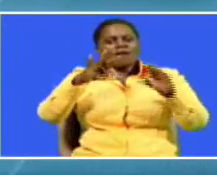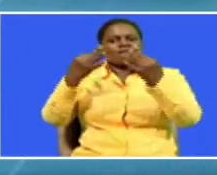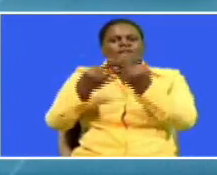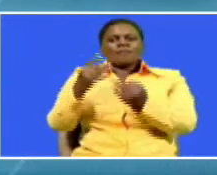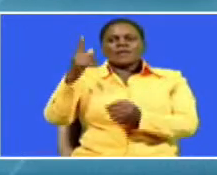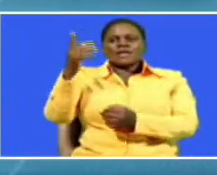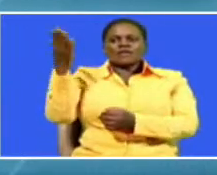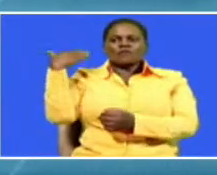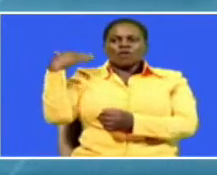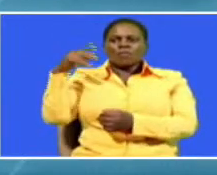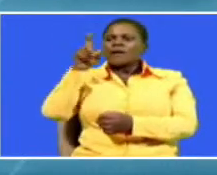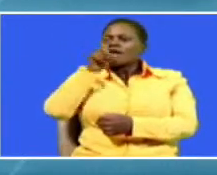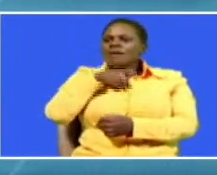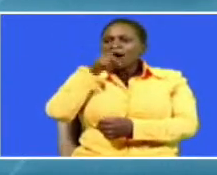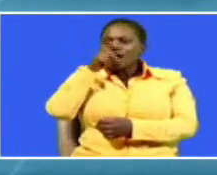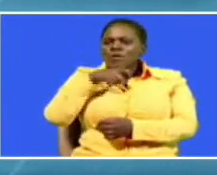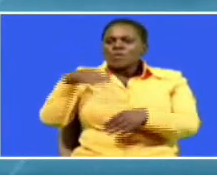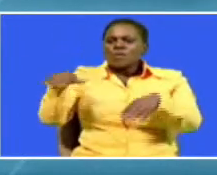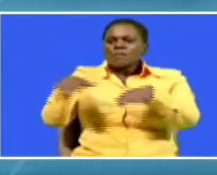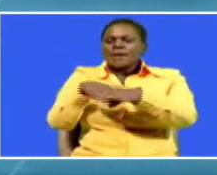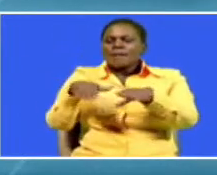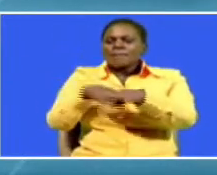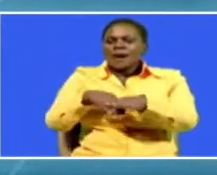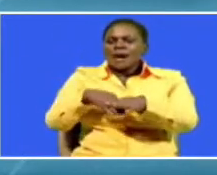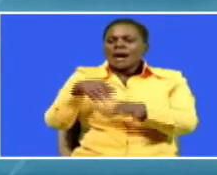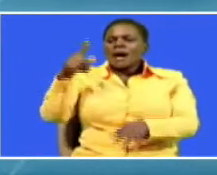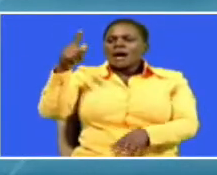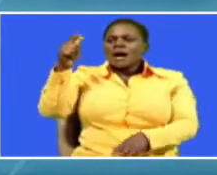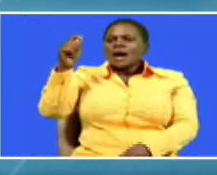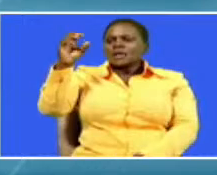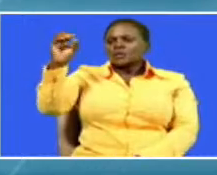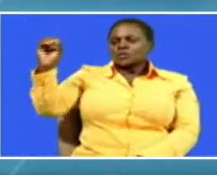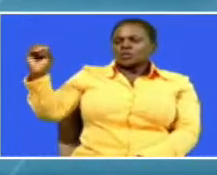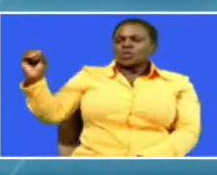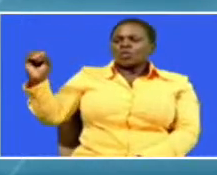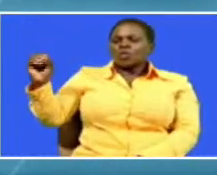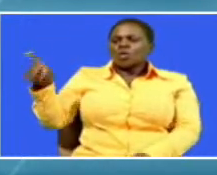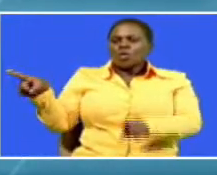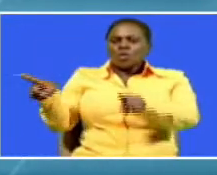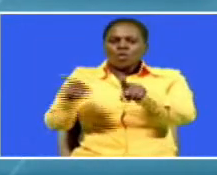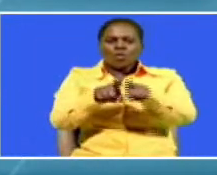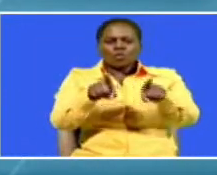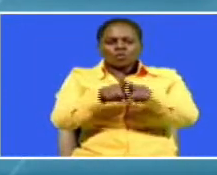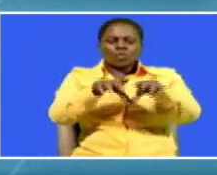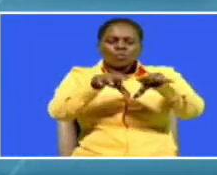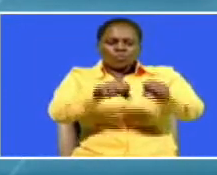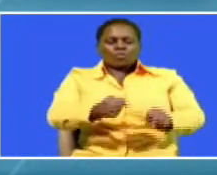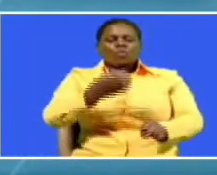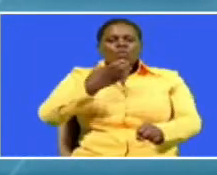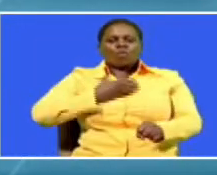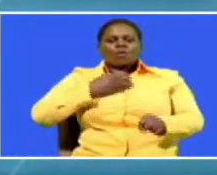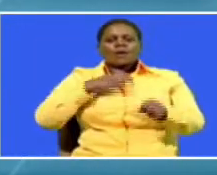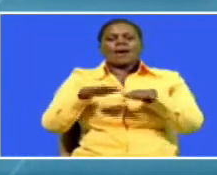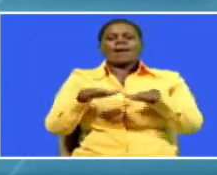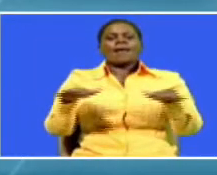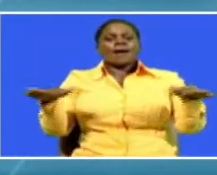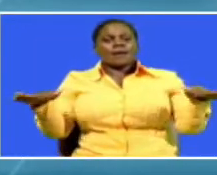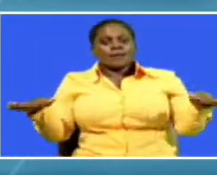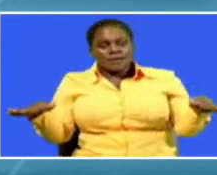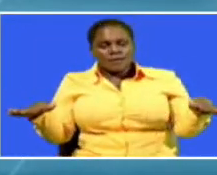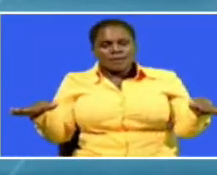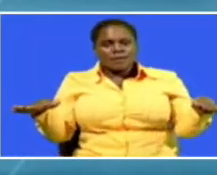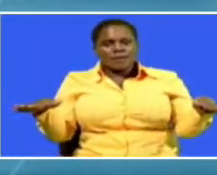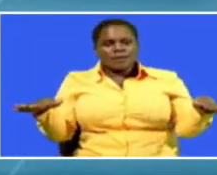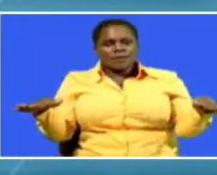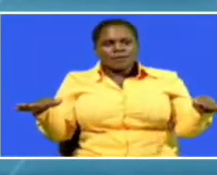family of former Kanu-nominated Member of Parliament Mark Toe, that had also claimed ownership to the parcel of land,